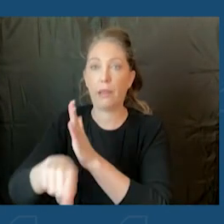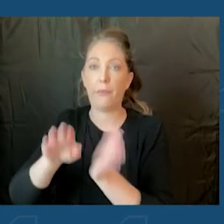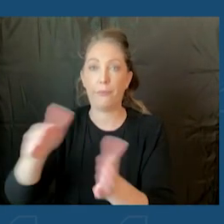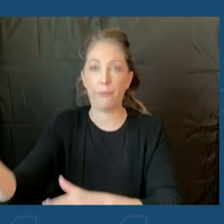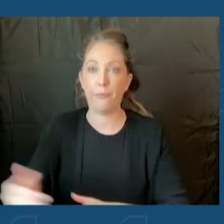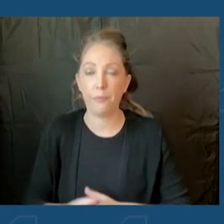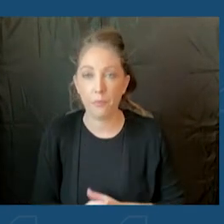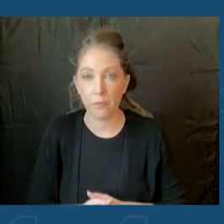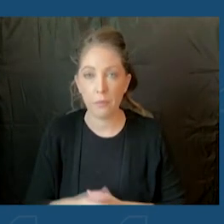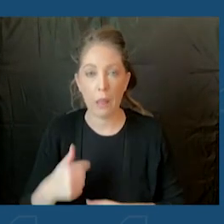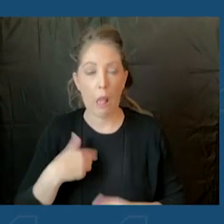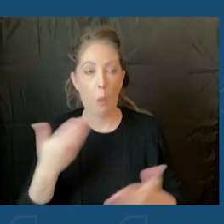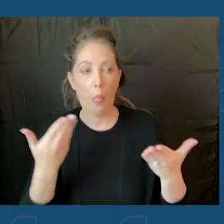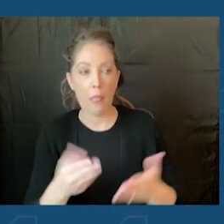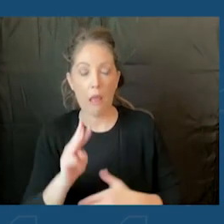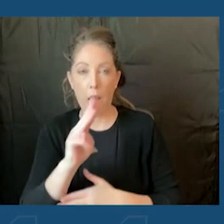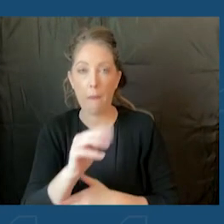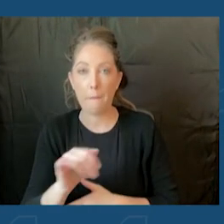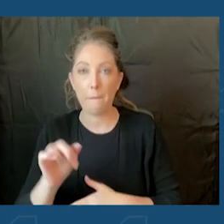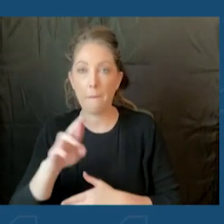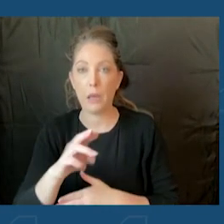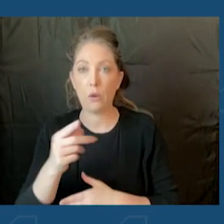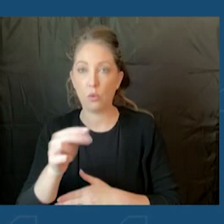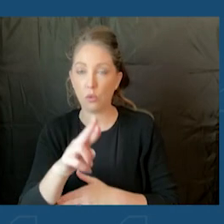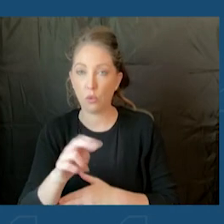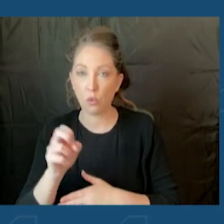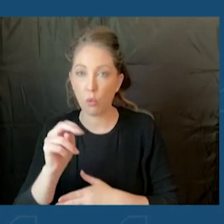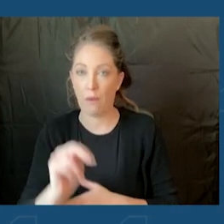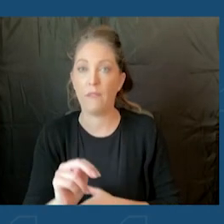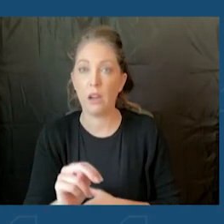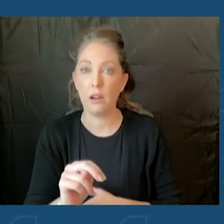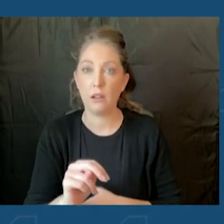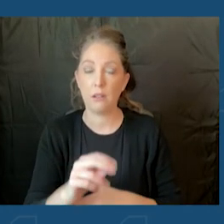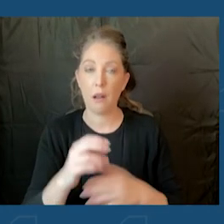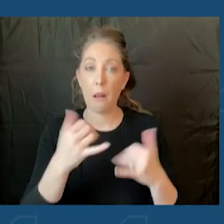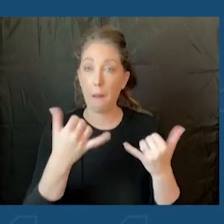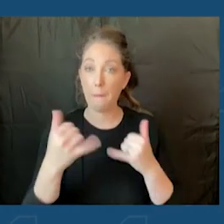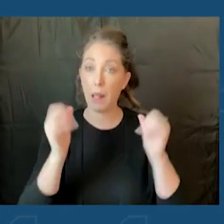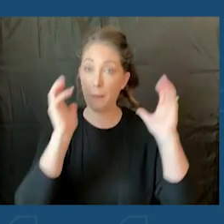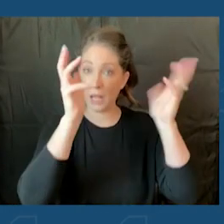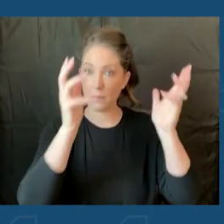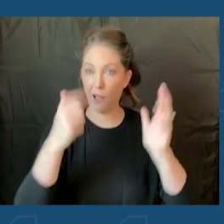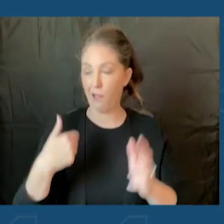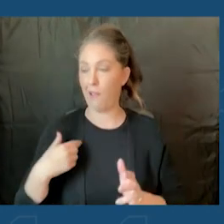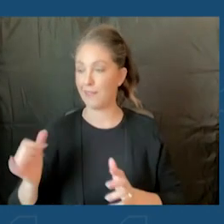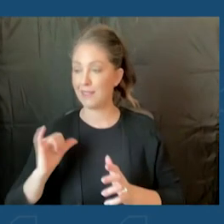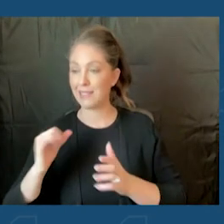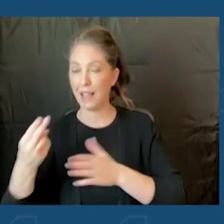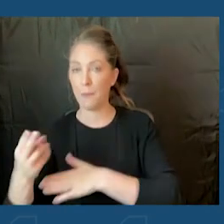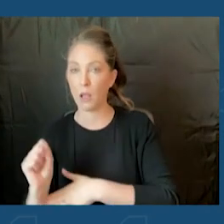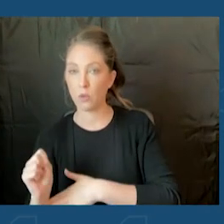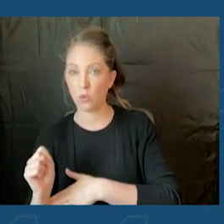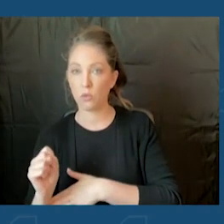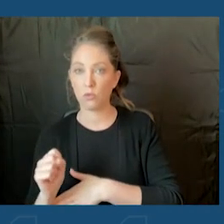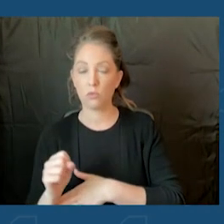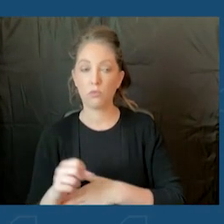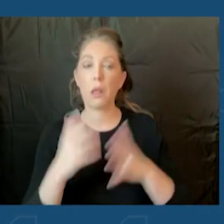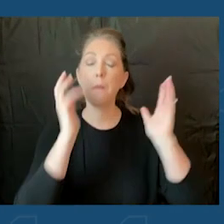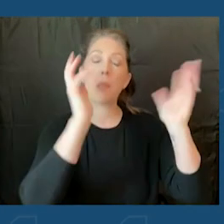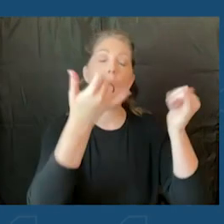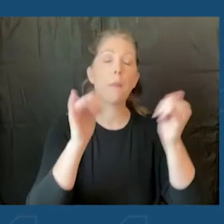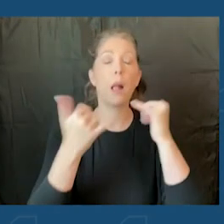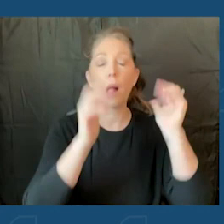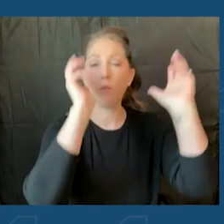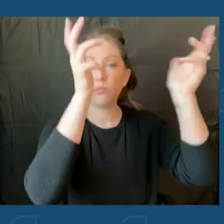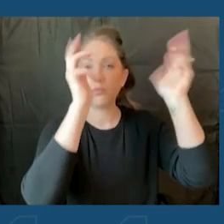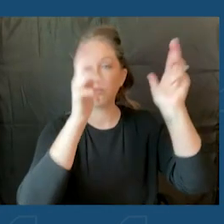Griffin, who was playing basketball. He actually went to the same high school I went to and was killed on a basketball court right in